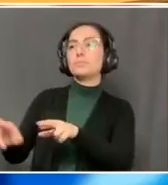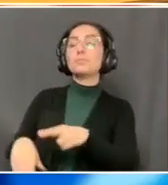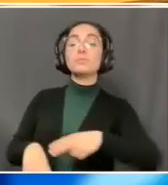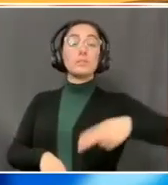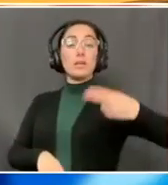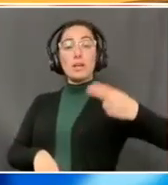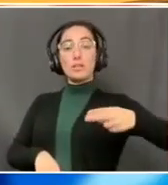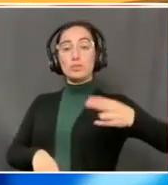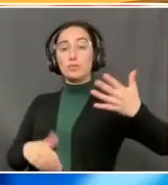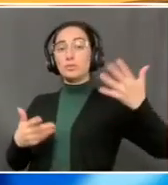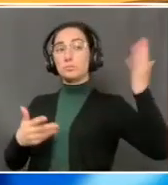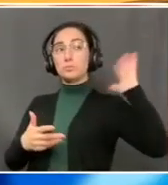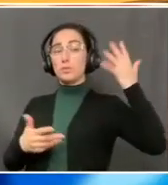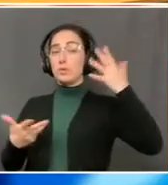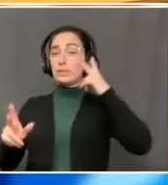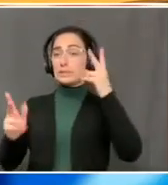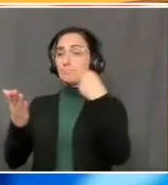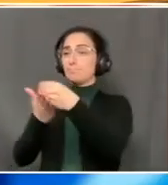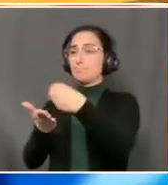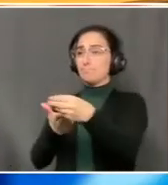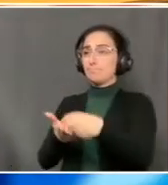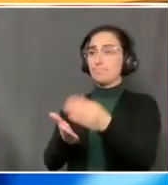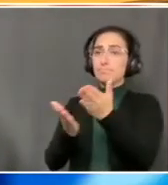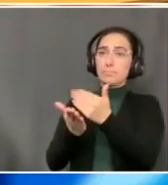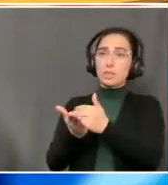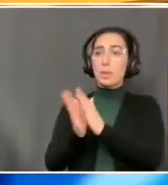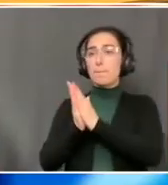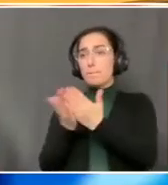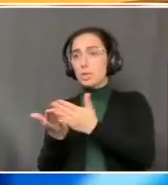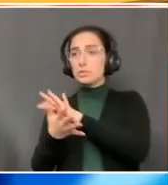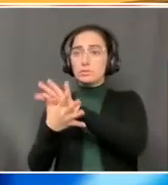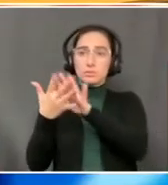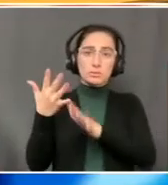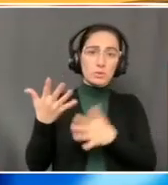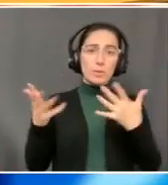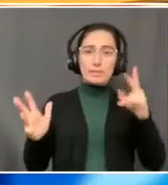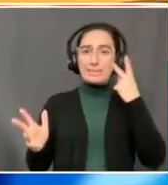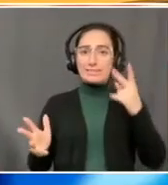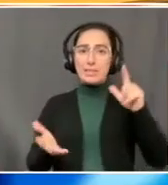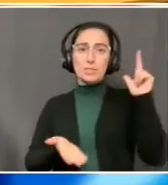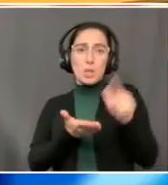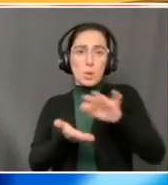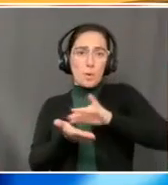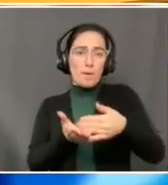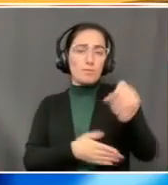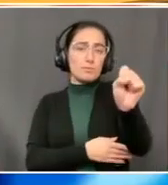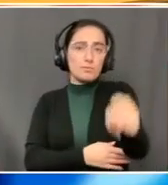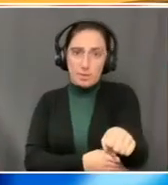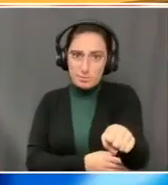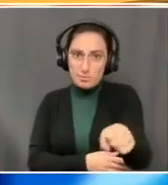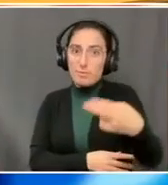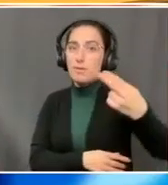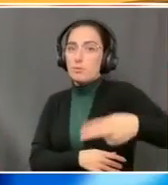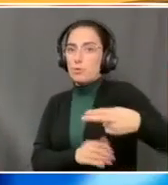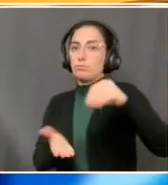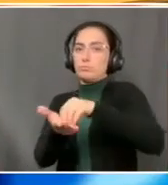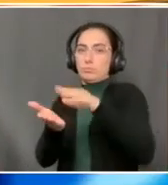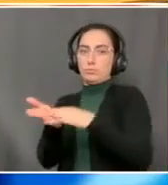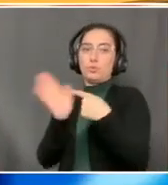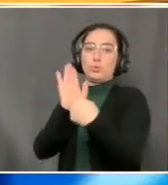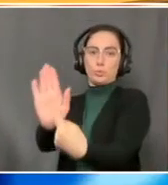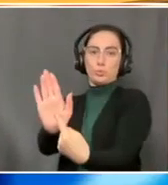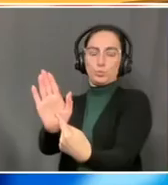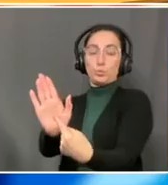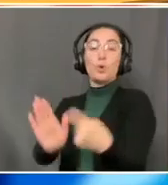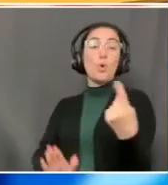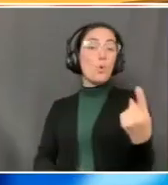expenditure as a percentage of budgets and books and supplies be relatively low. And one thing that we don't expect to see moving forward is probably